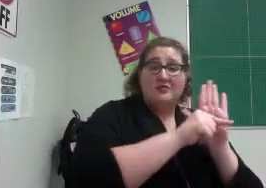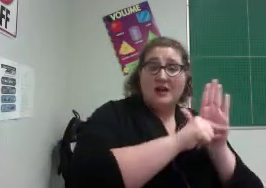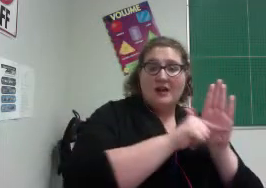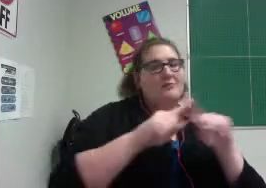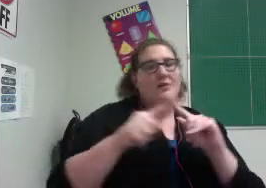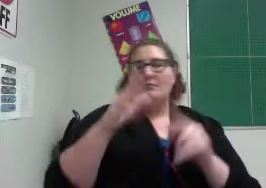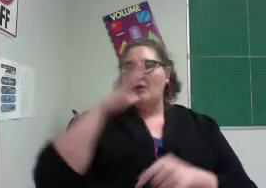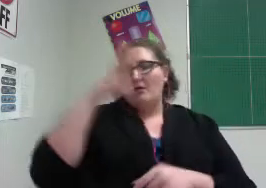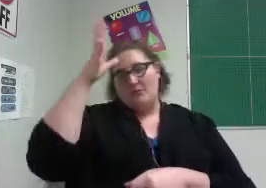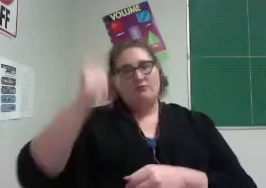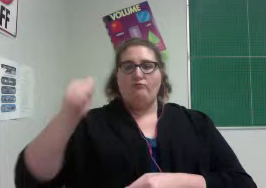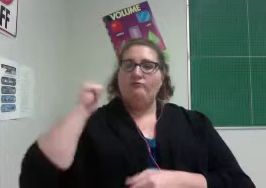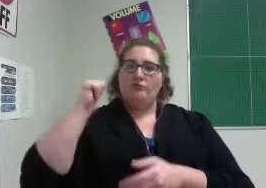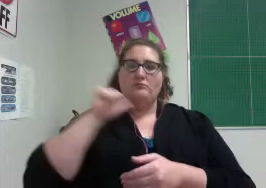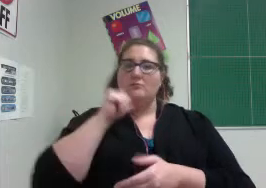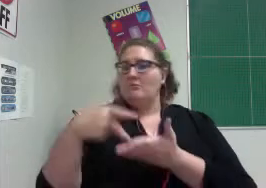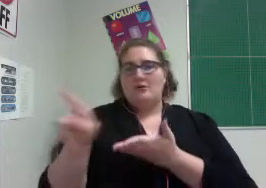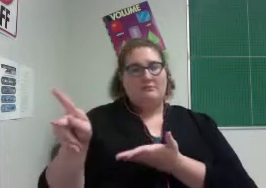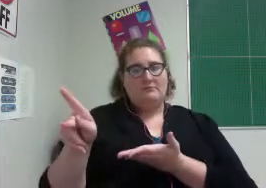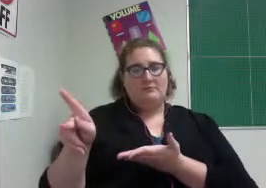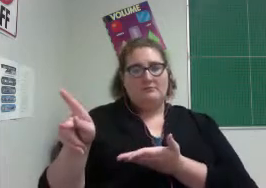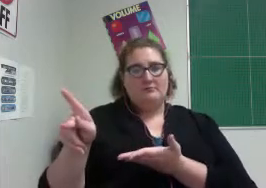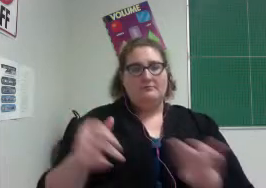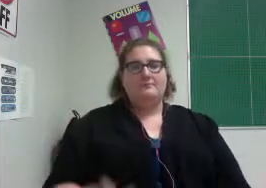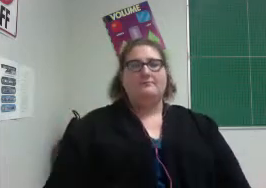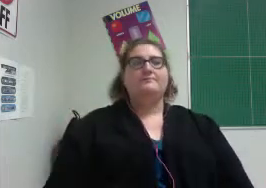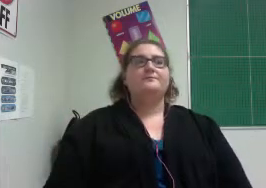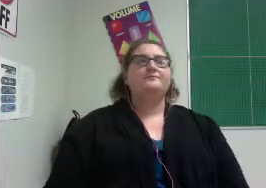grades, but then your parents didn't pay for your car insurance.